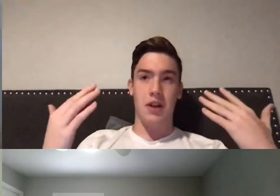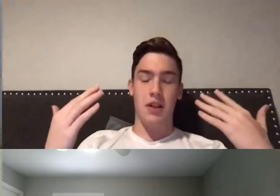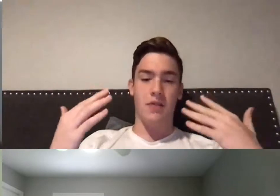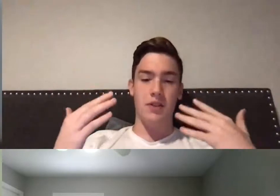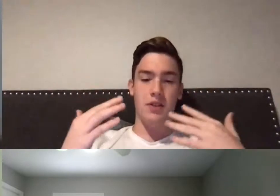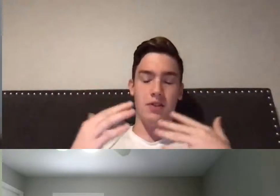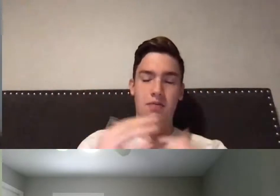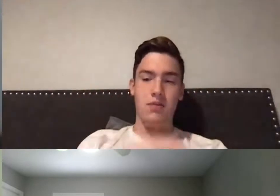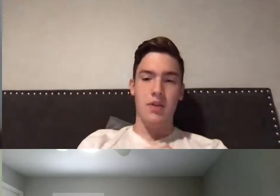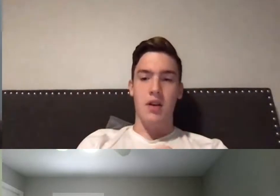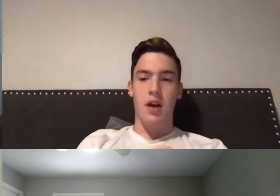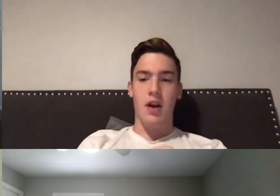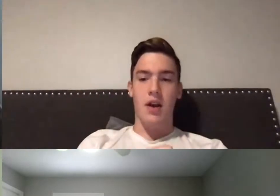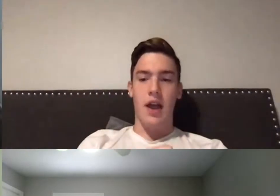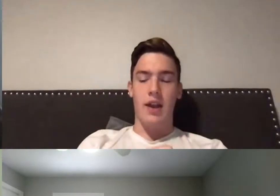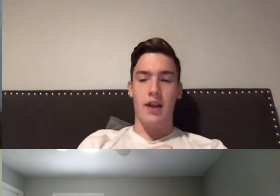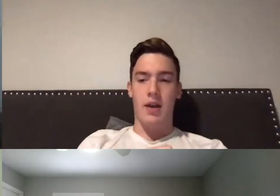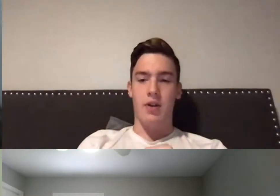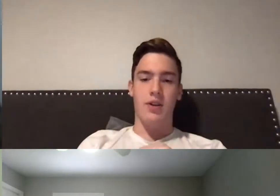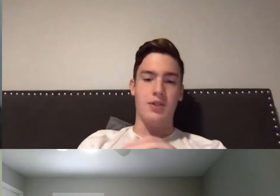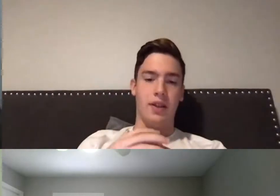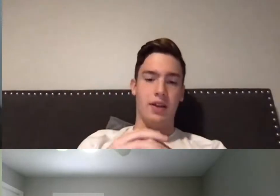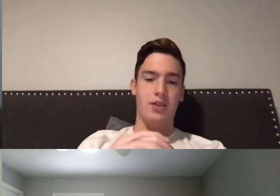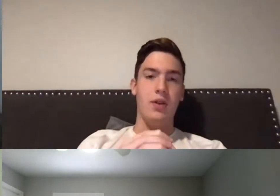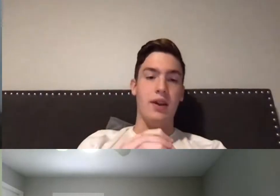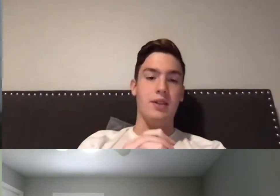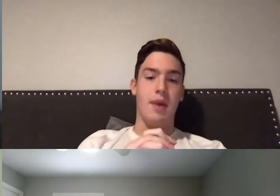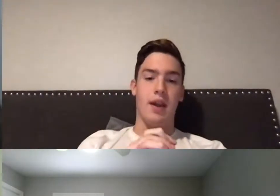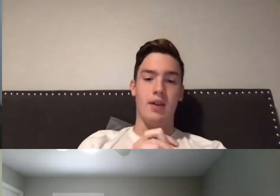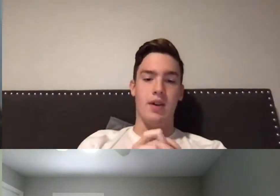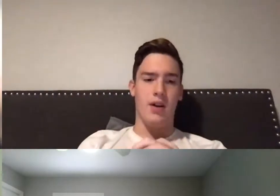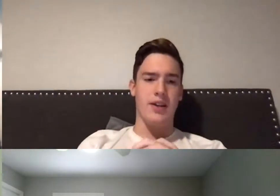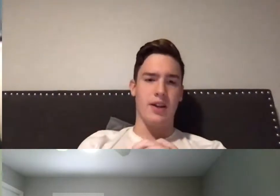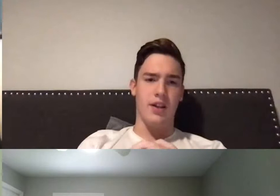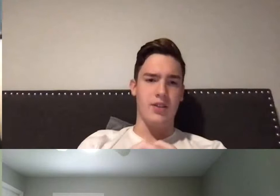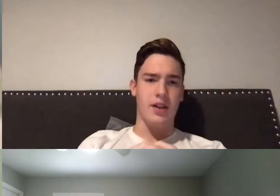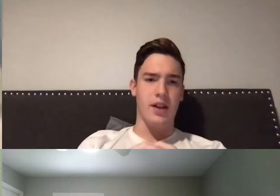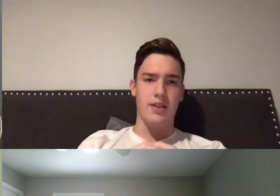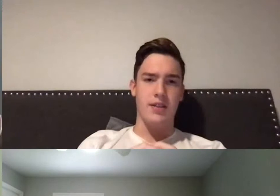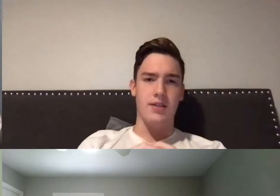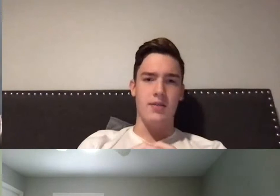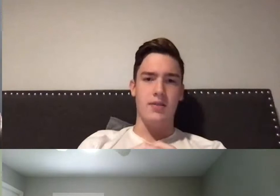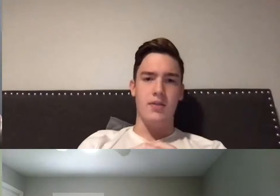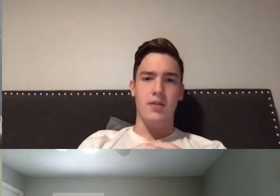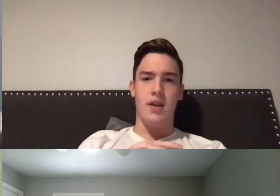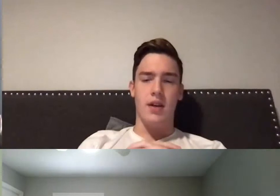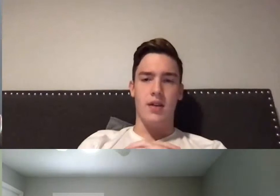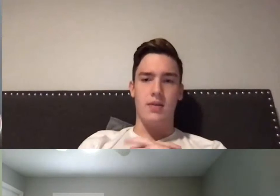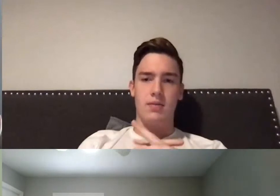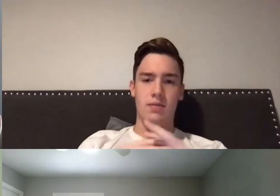being pushed out of the conversation. And I would also like to expand our technology classes.